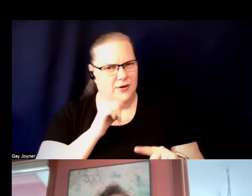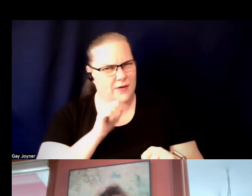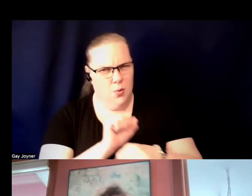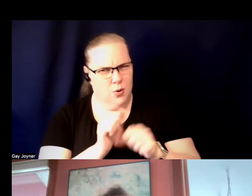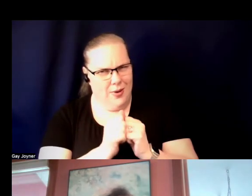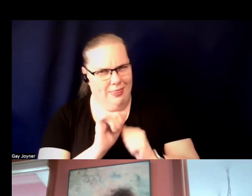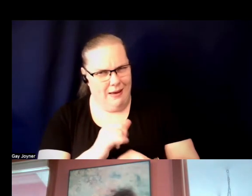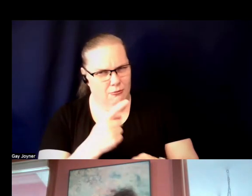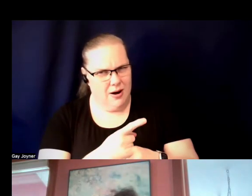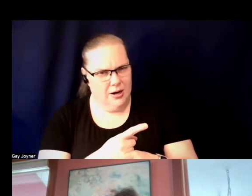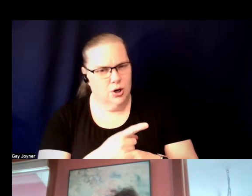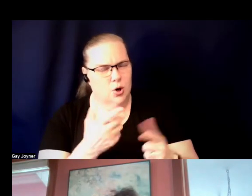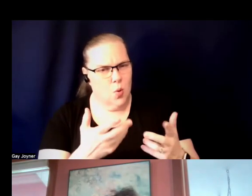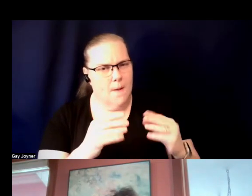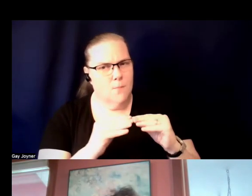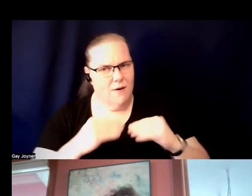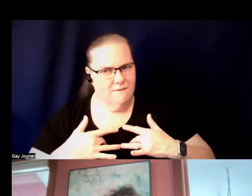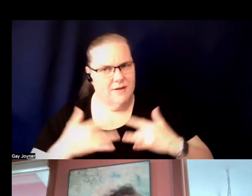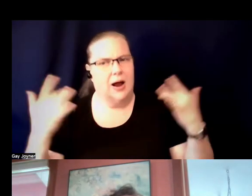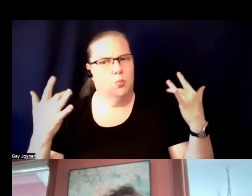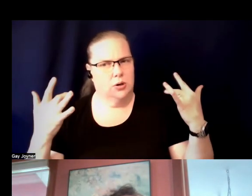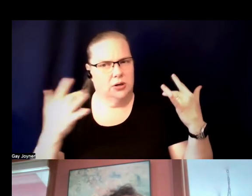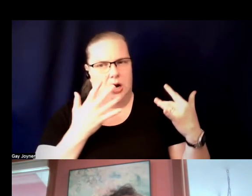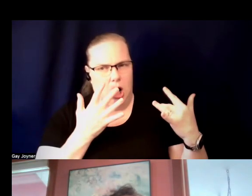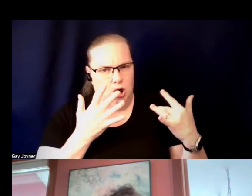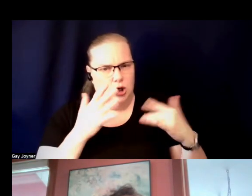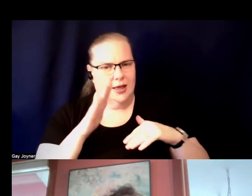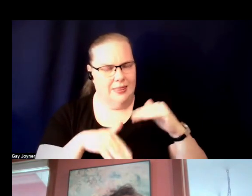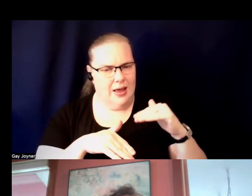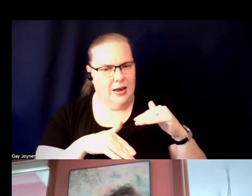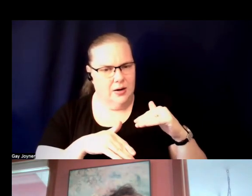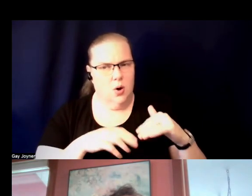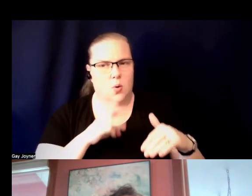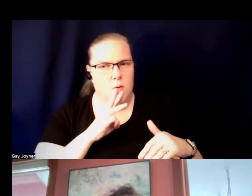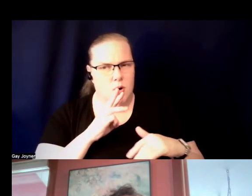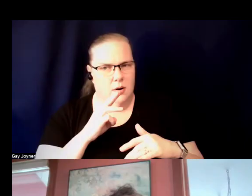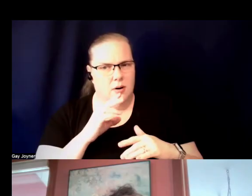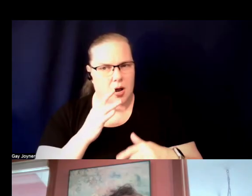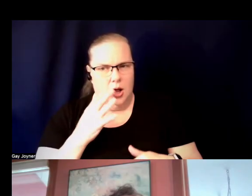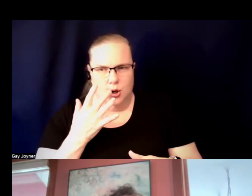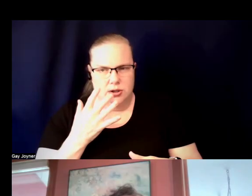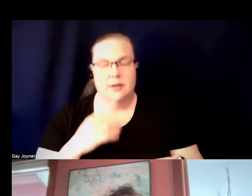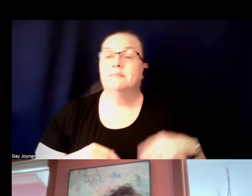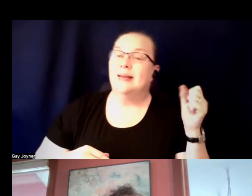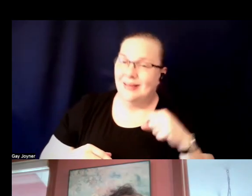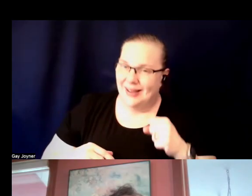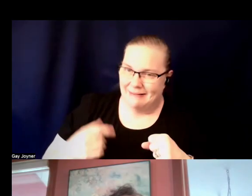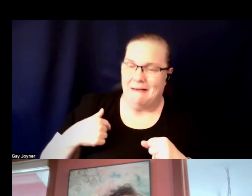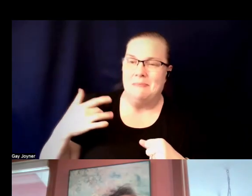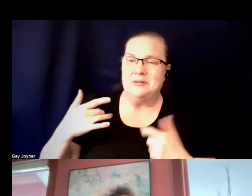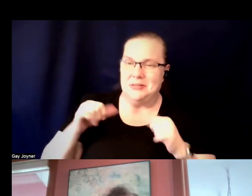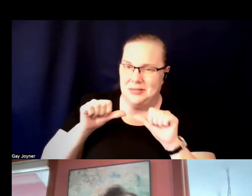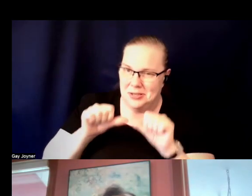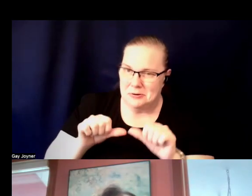Because you want more vibrancy than watercolors generally give. Actually, I do some work with watercolors. I feel like I'm still learning a lot